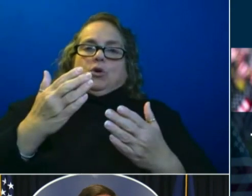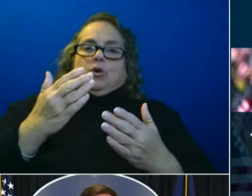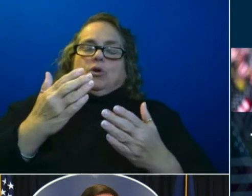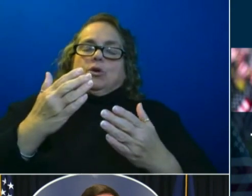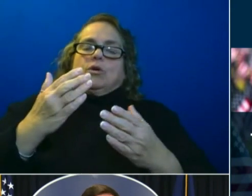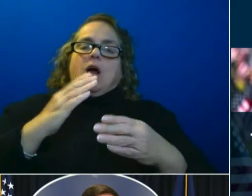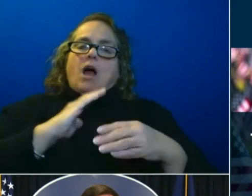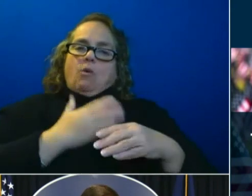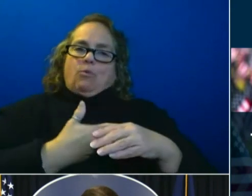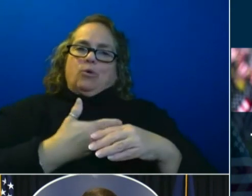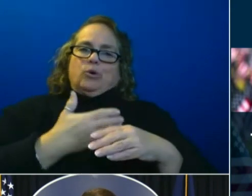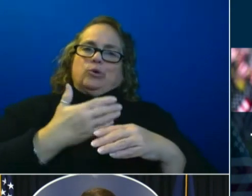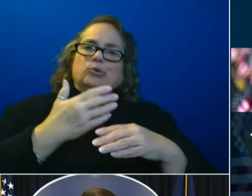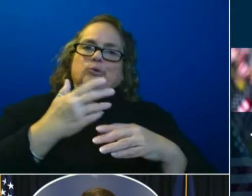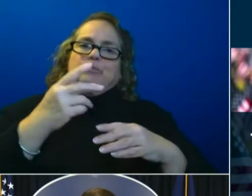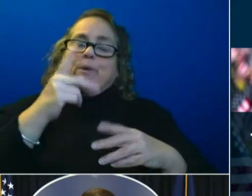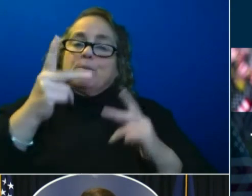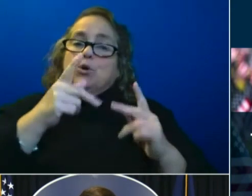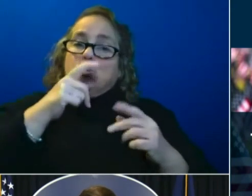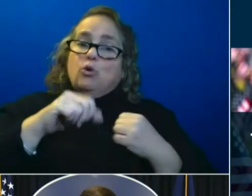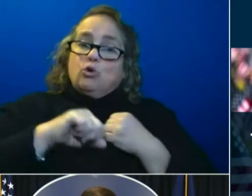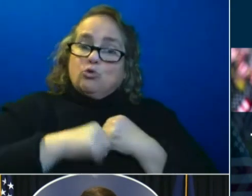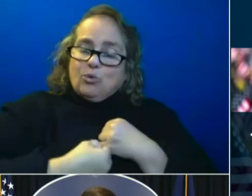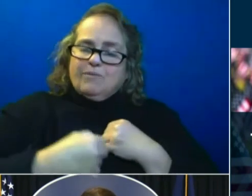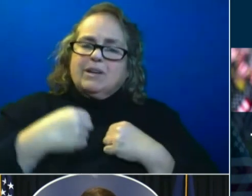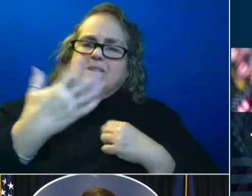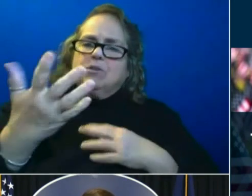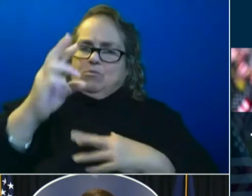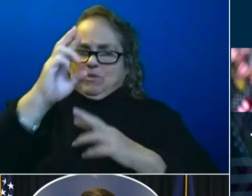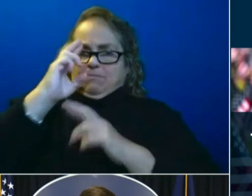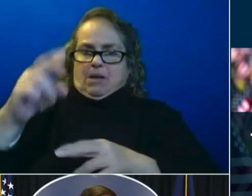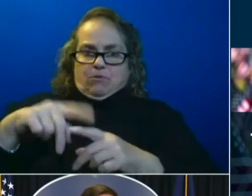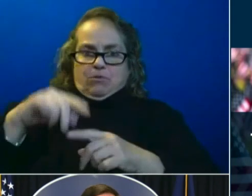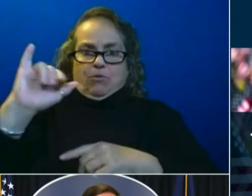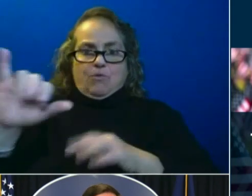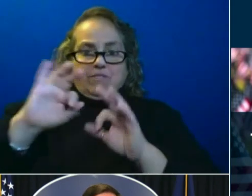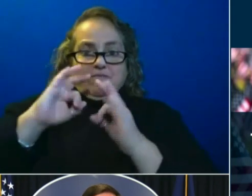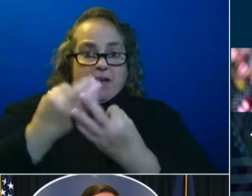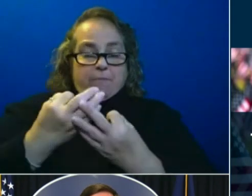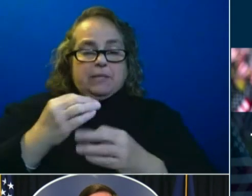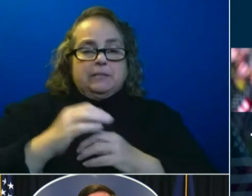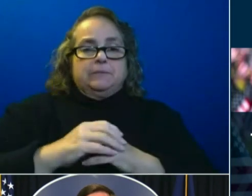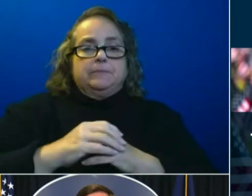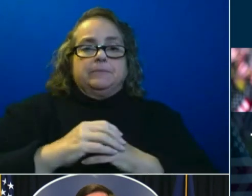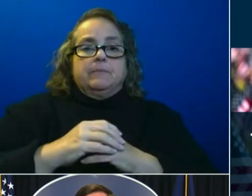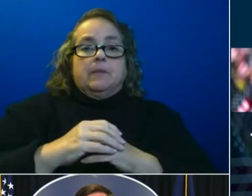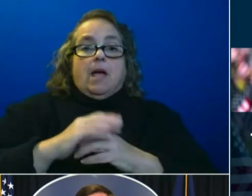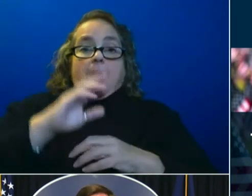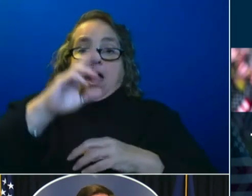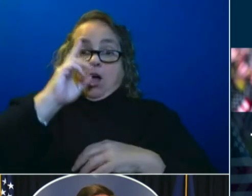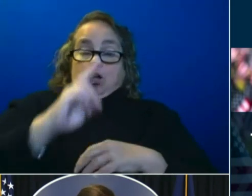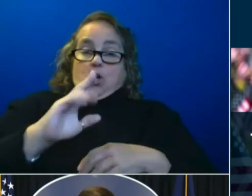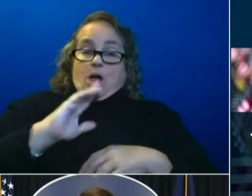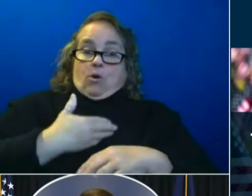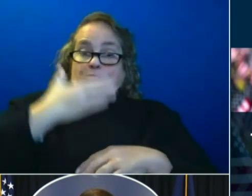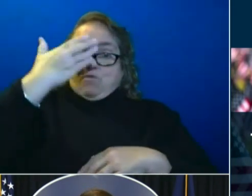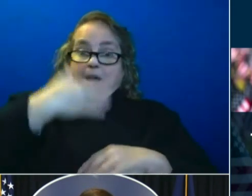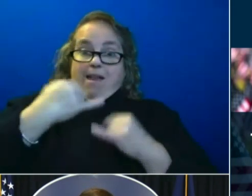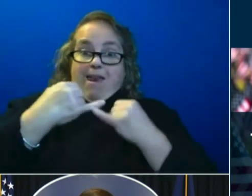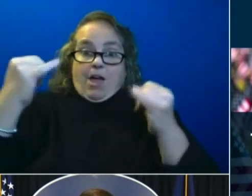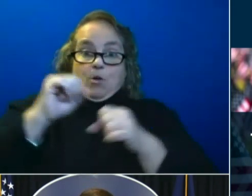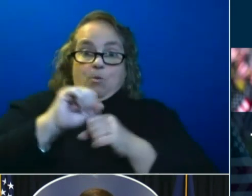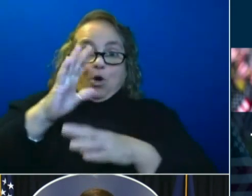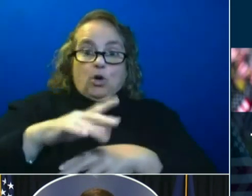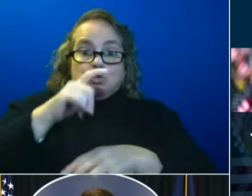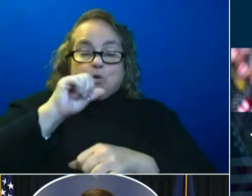left behind, was part of that ceremony. Honoring our frontline workers who have worked so hard, had so